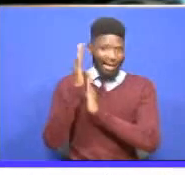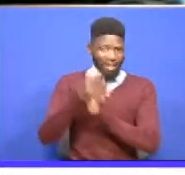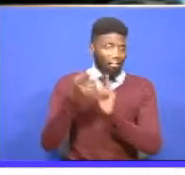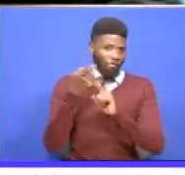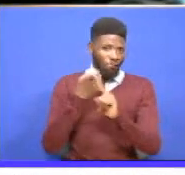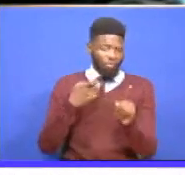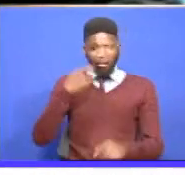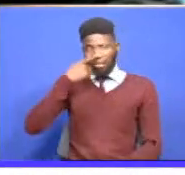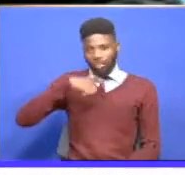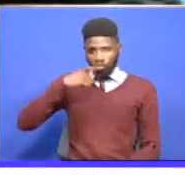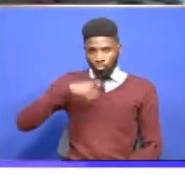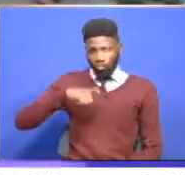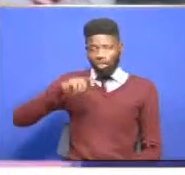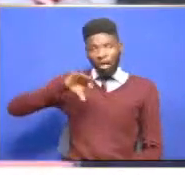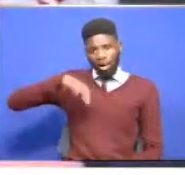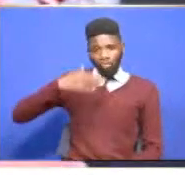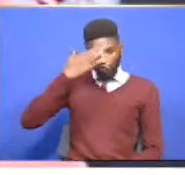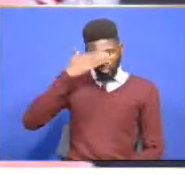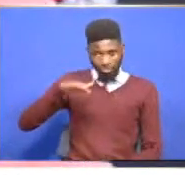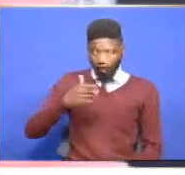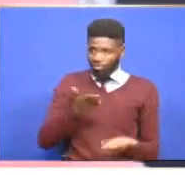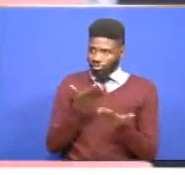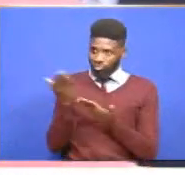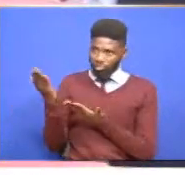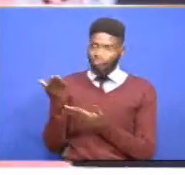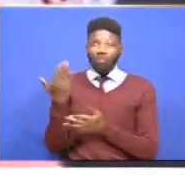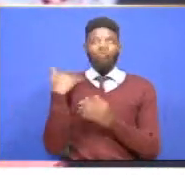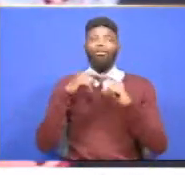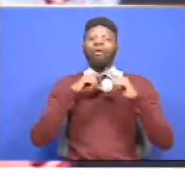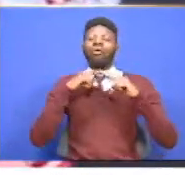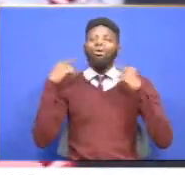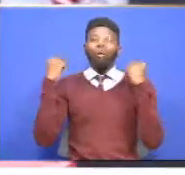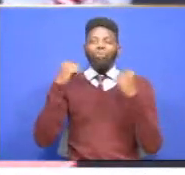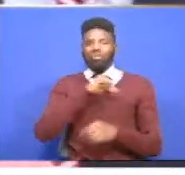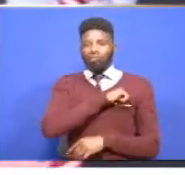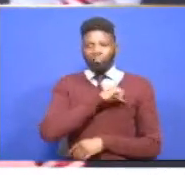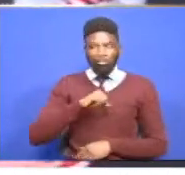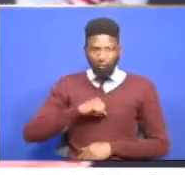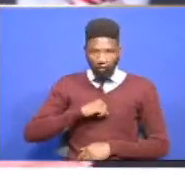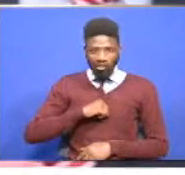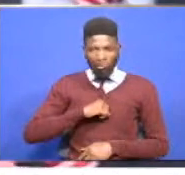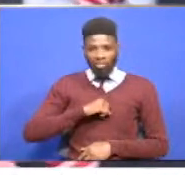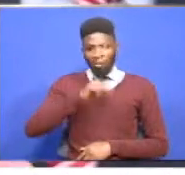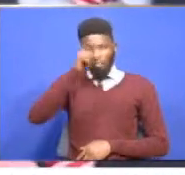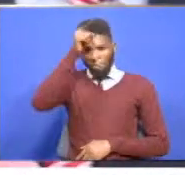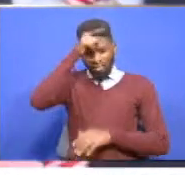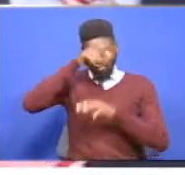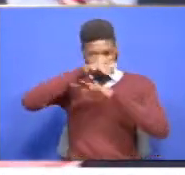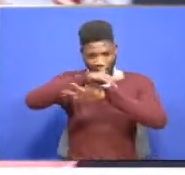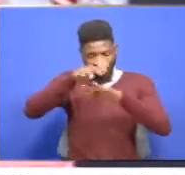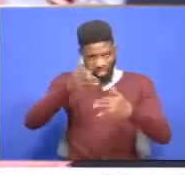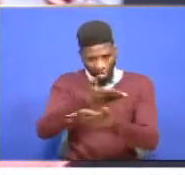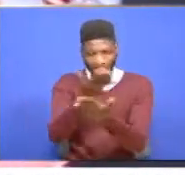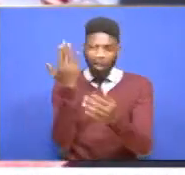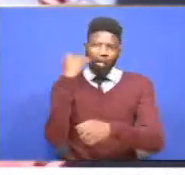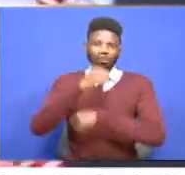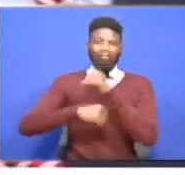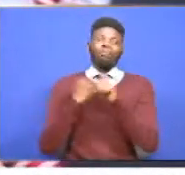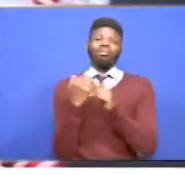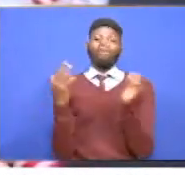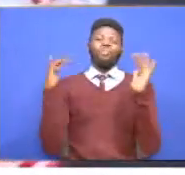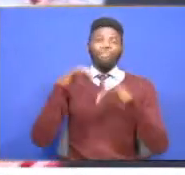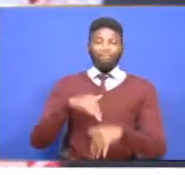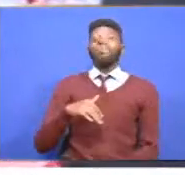that did play host to the Senate Mashinani last year, if our viewers can remember. Kitui County